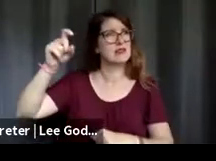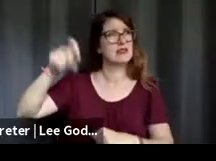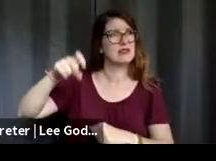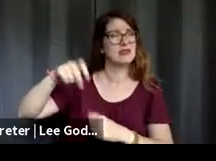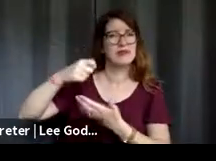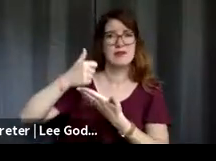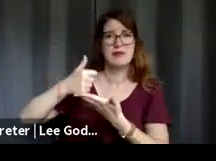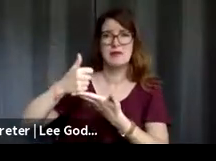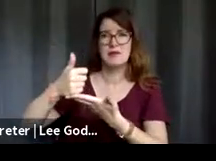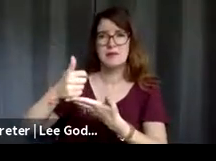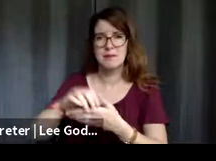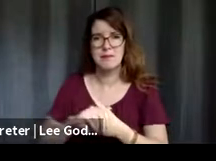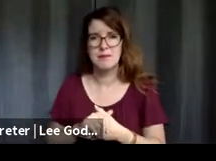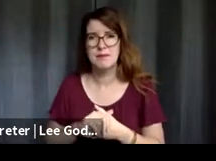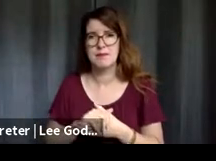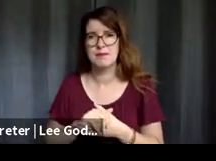entire